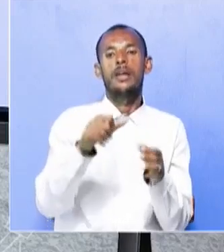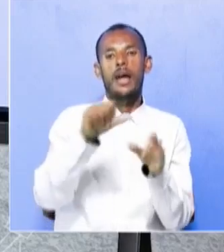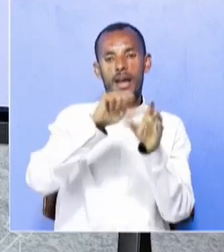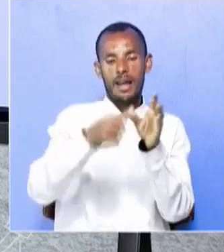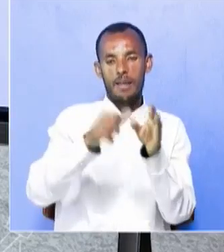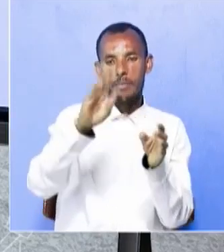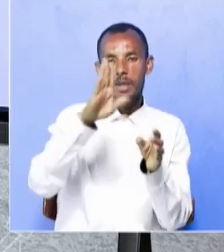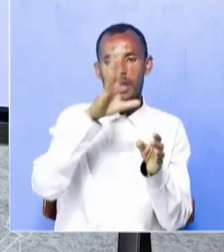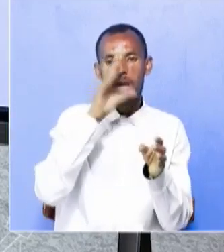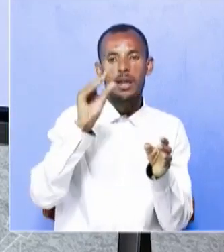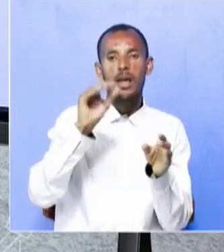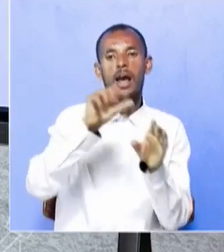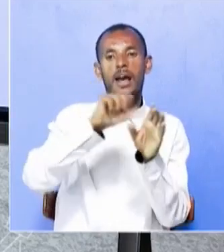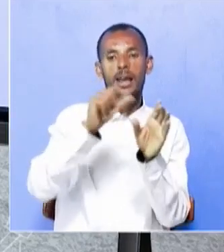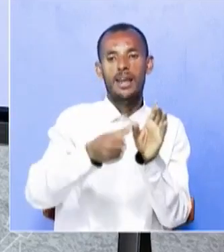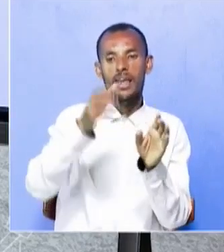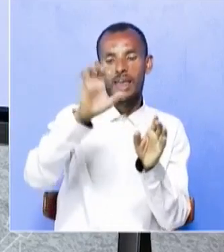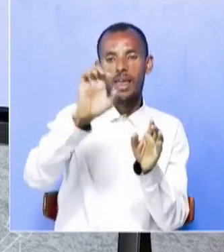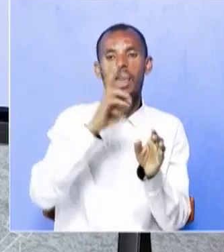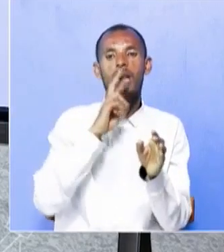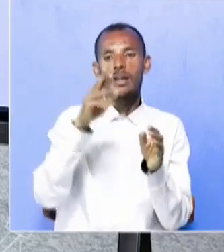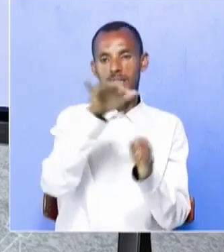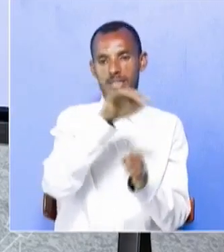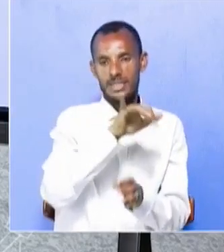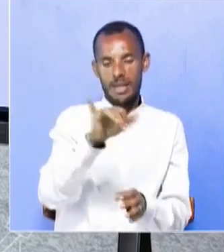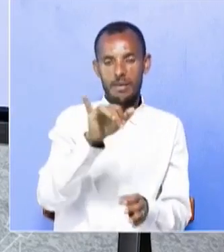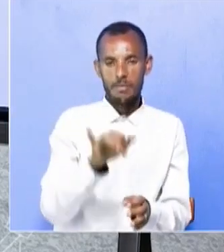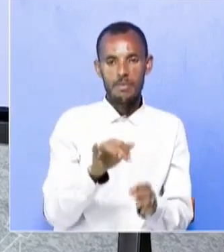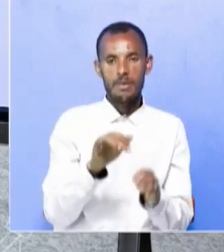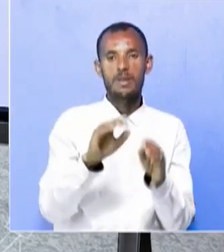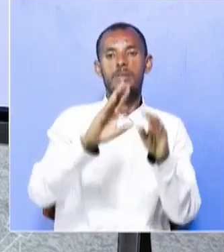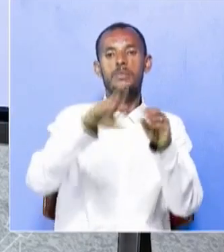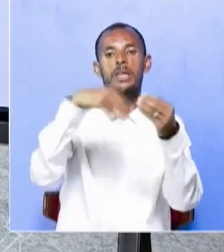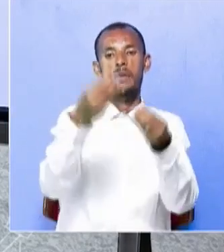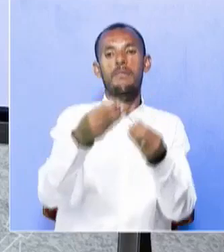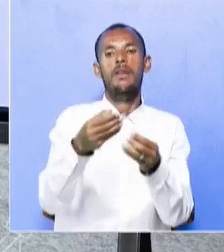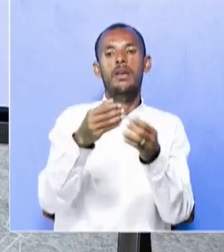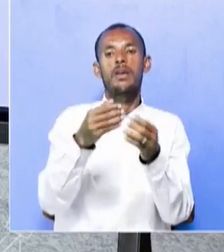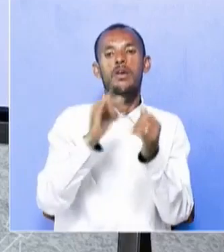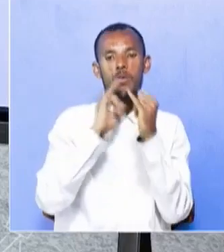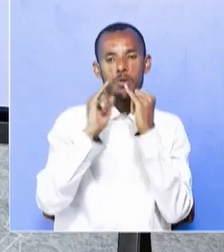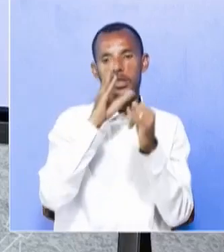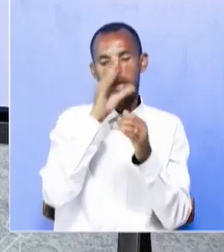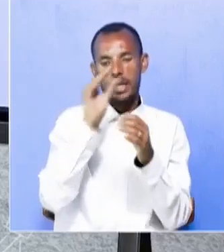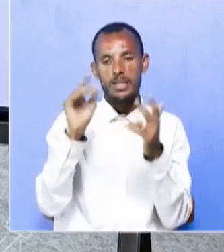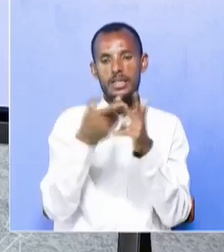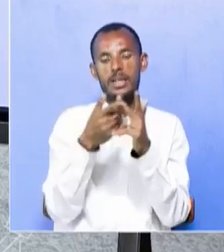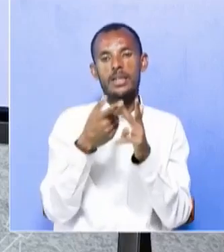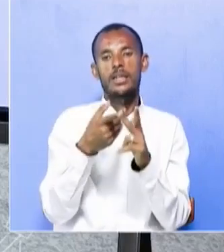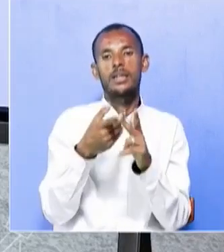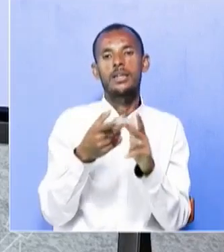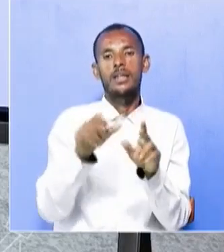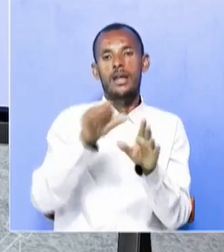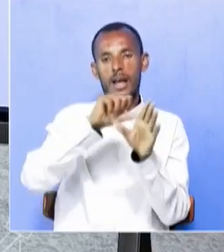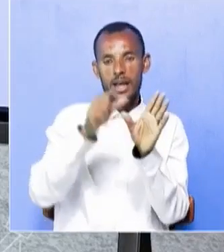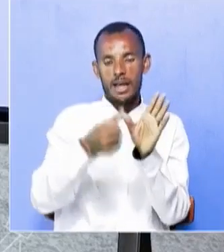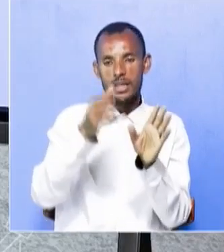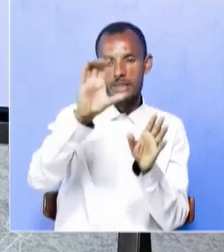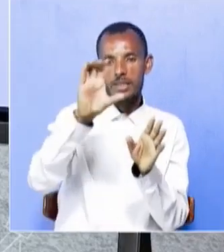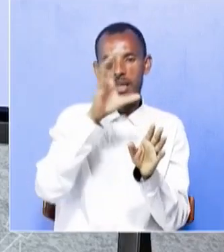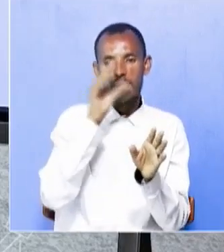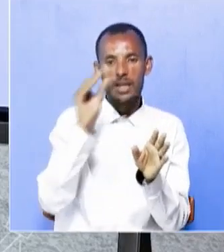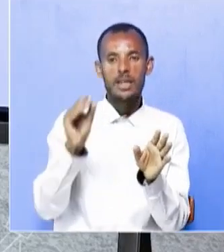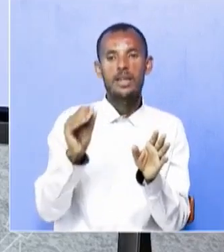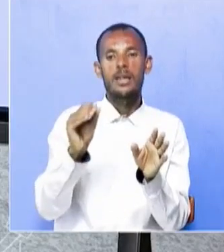and angle E are the same from the given information, and the shared angles C and